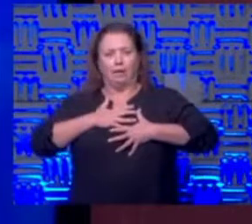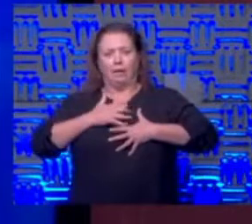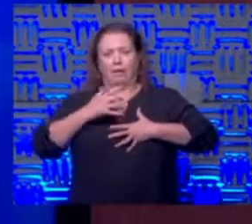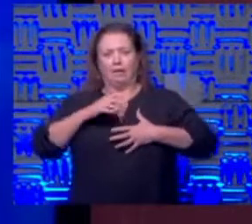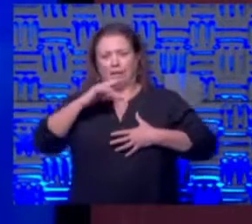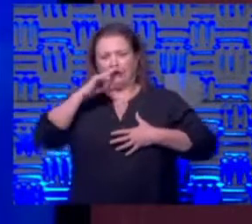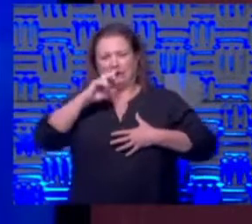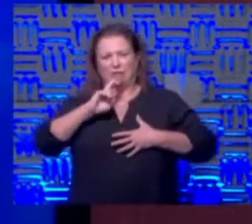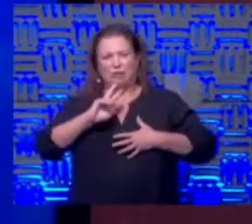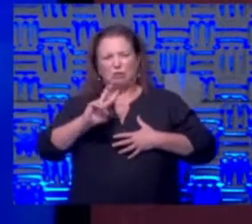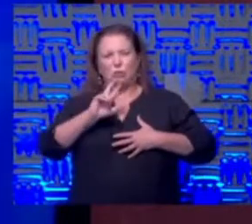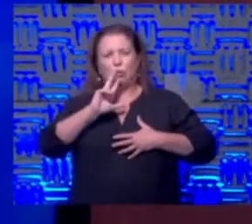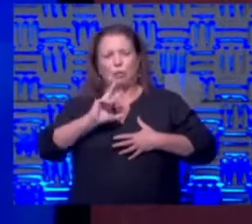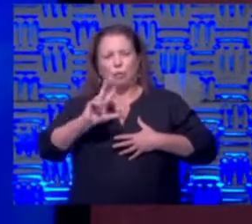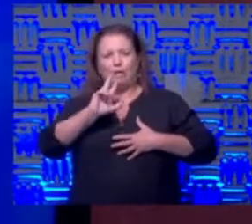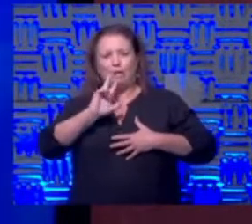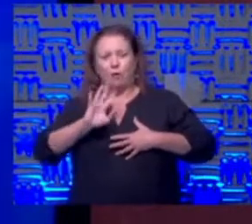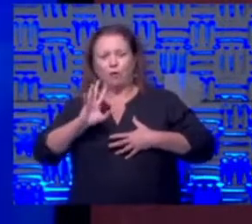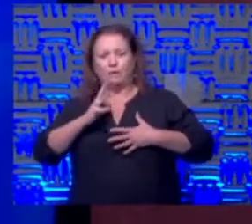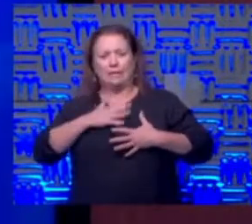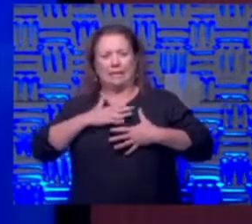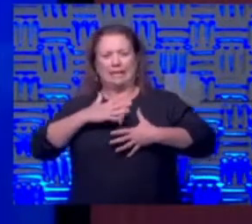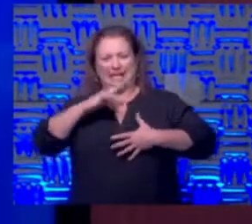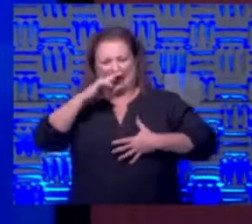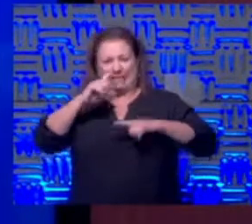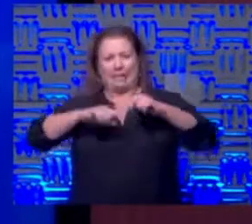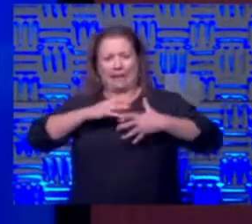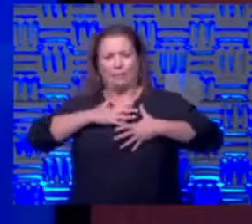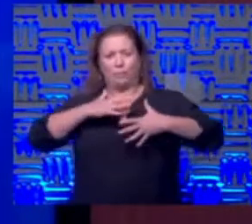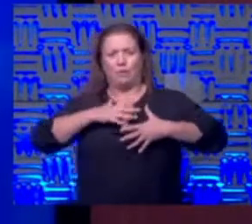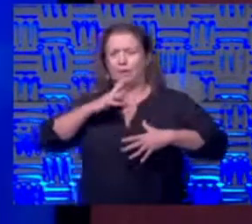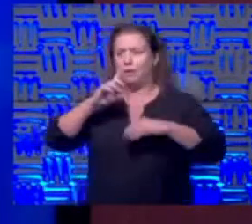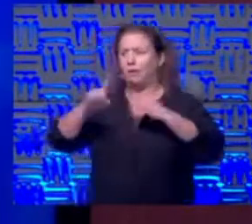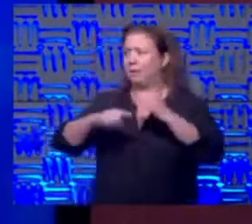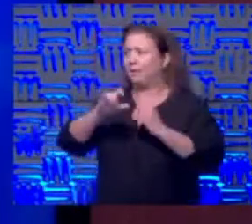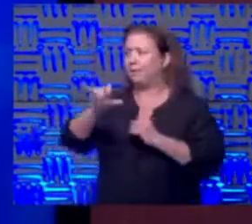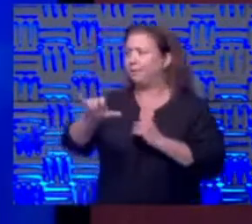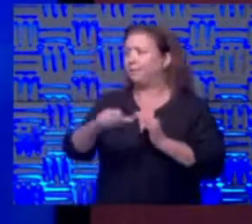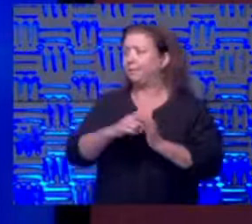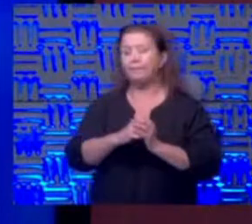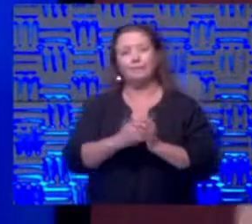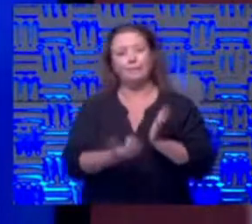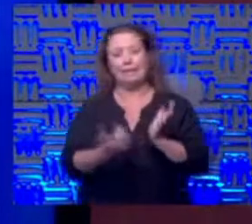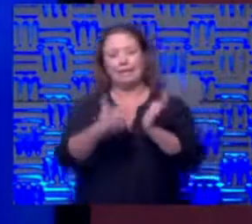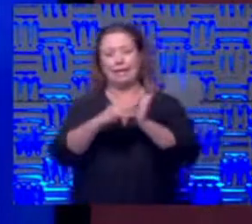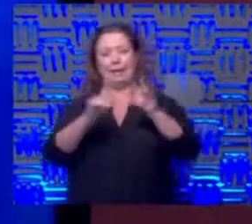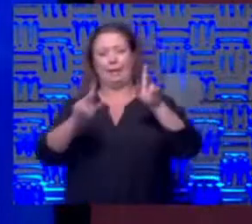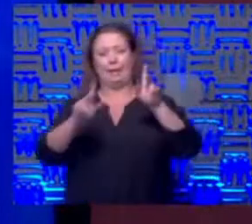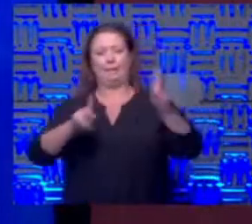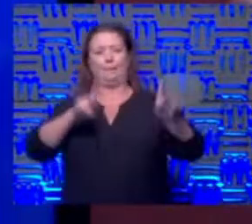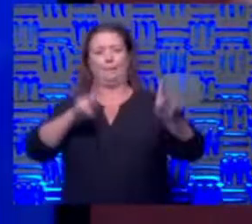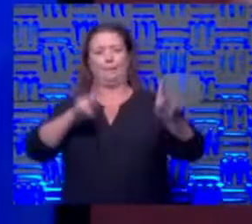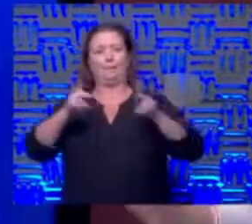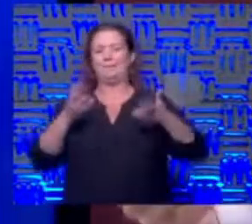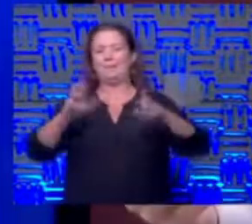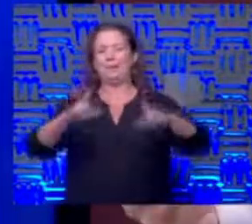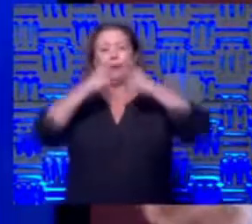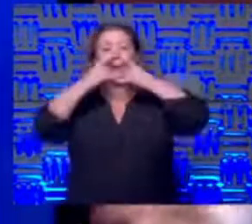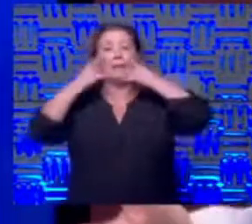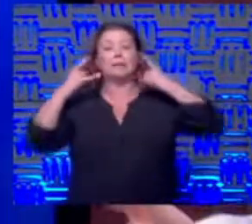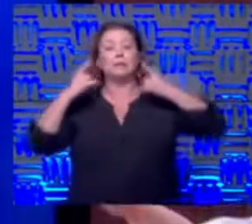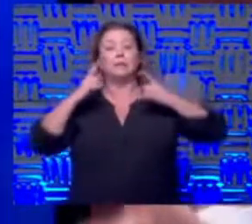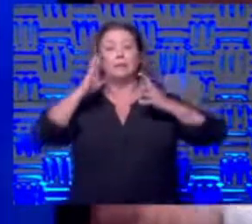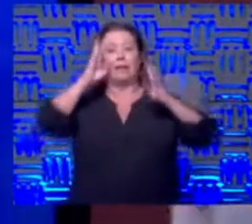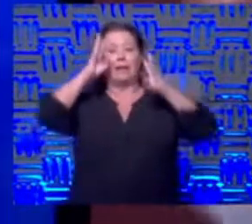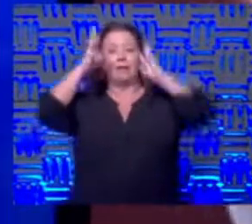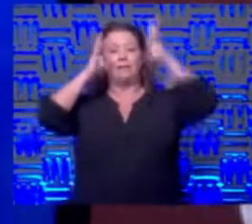little 2, 3, 4-year-olds. What can you speak to this? Yeah, once again, it's like people just don't want to. And so Right. they